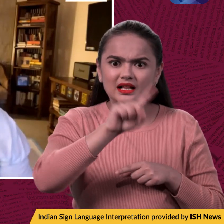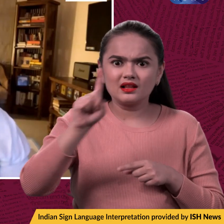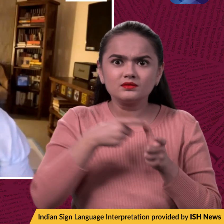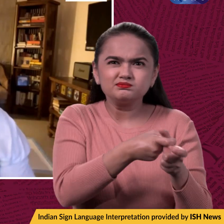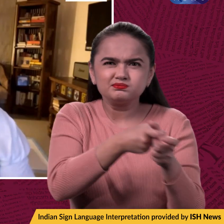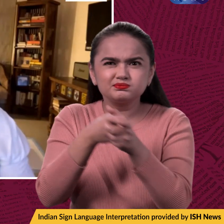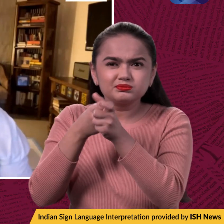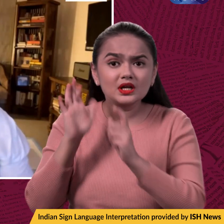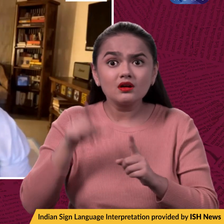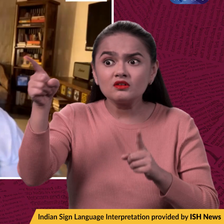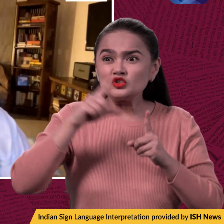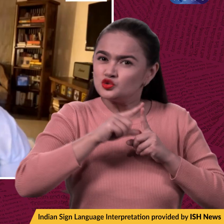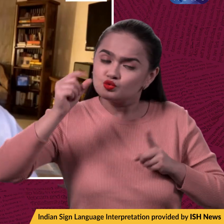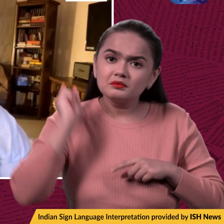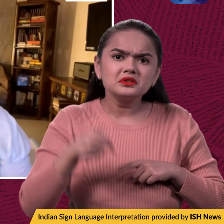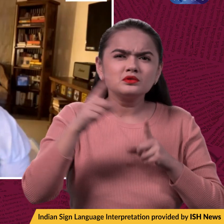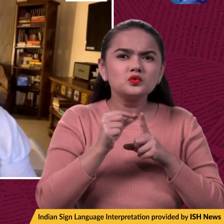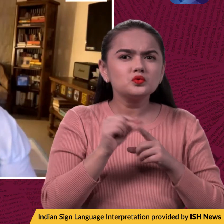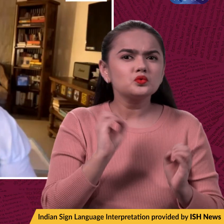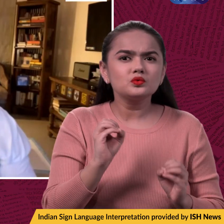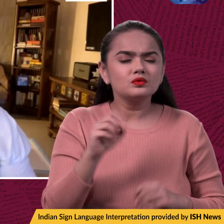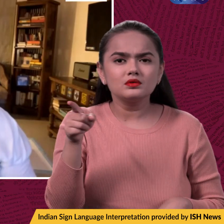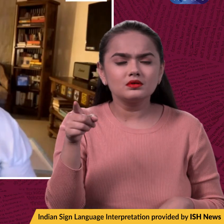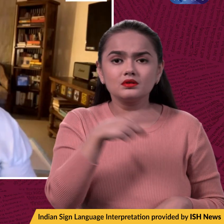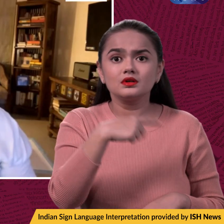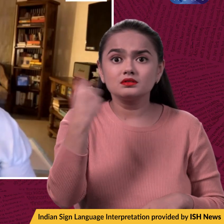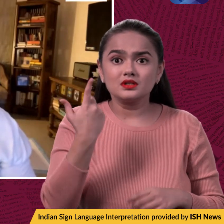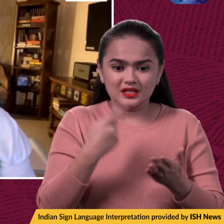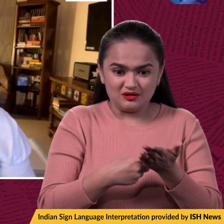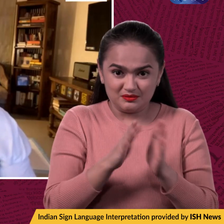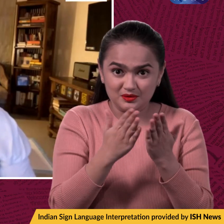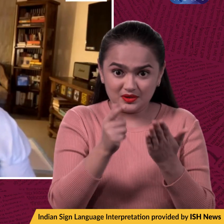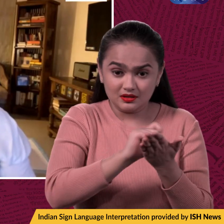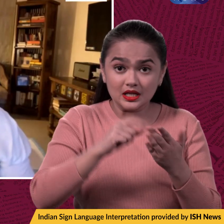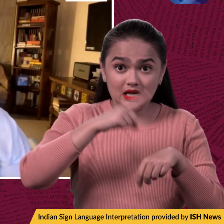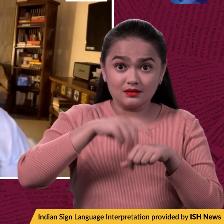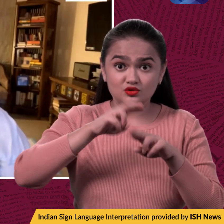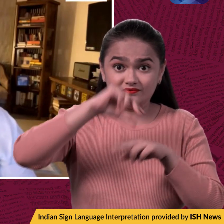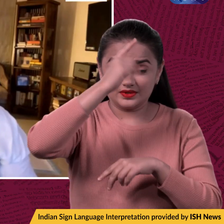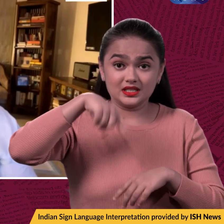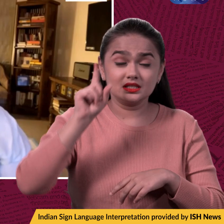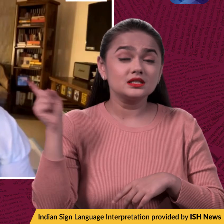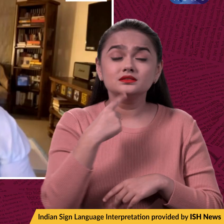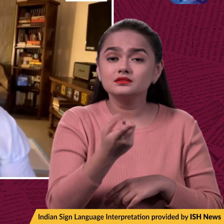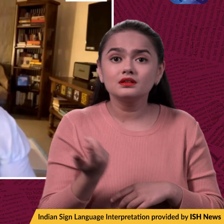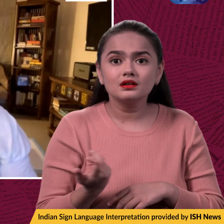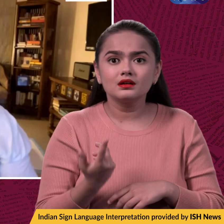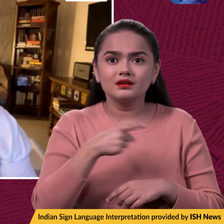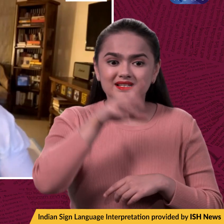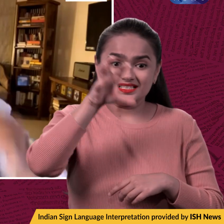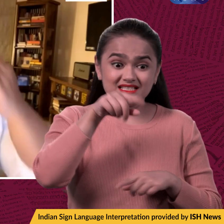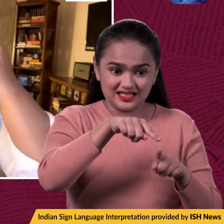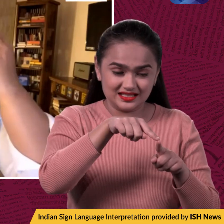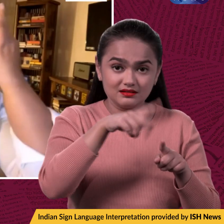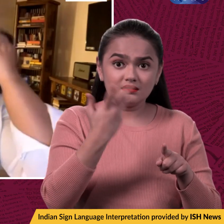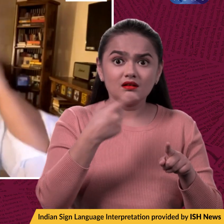the 26/11 Mumbai attacks. According to an excerpt from the book that's now been reproduced in the Times of India, he says, and I quote, "For